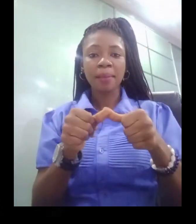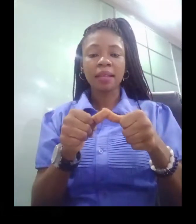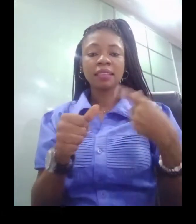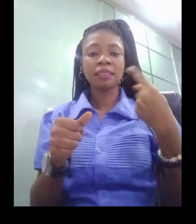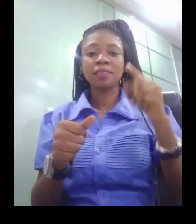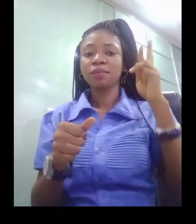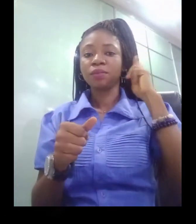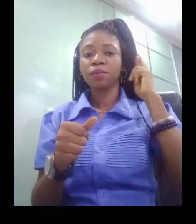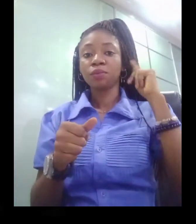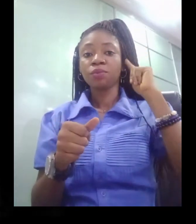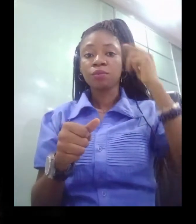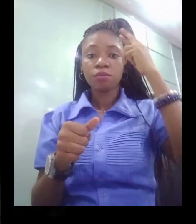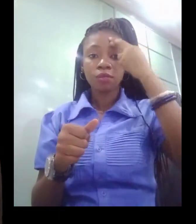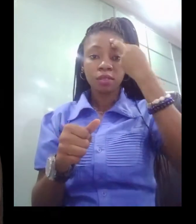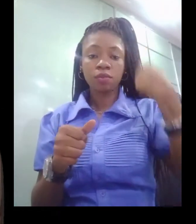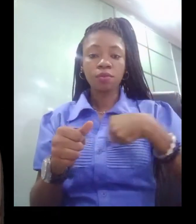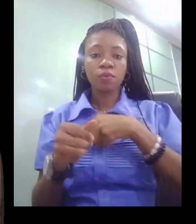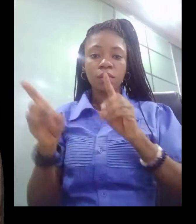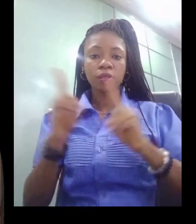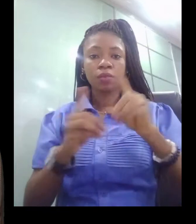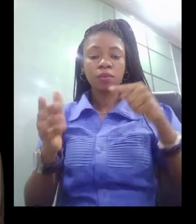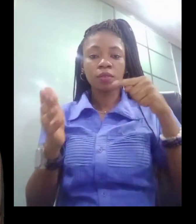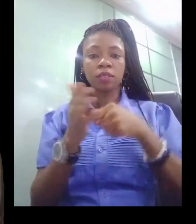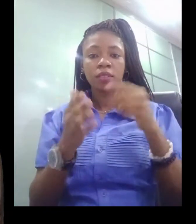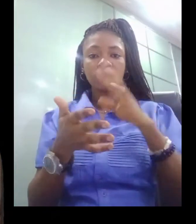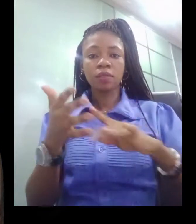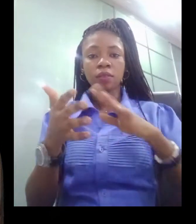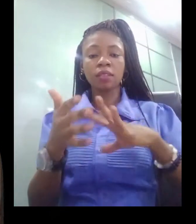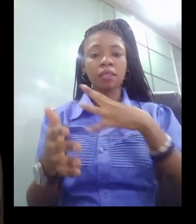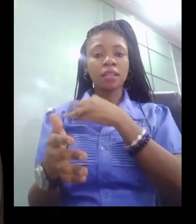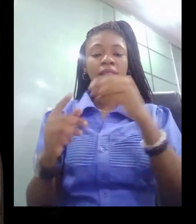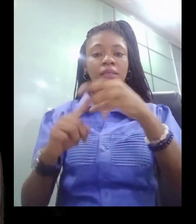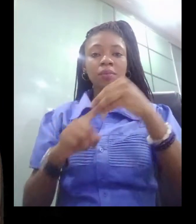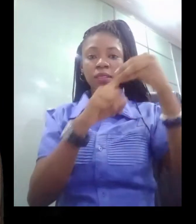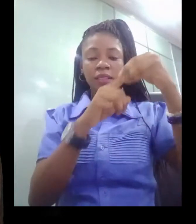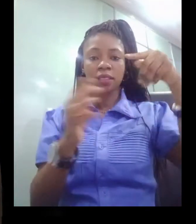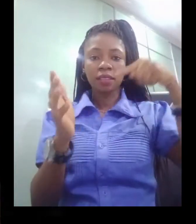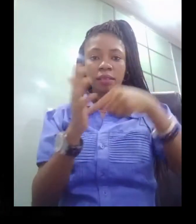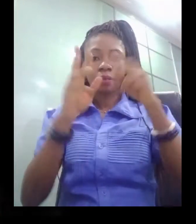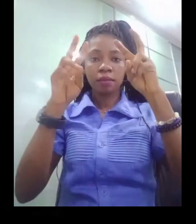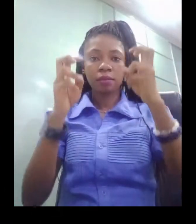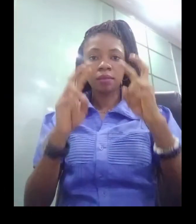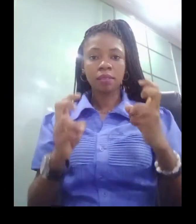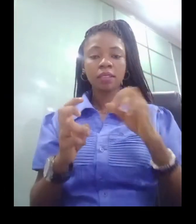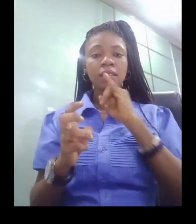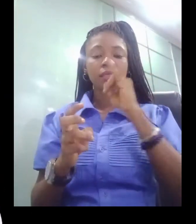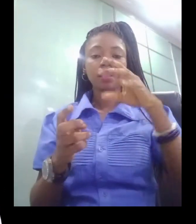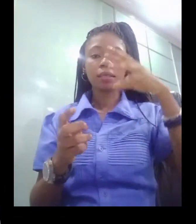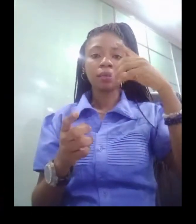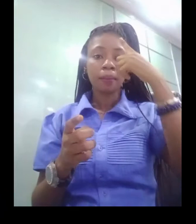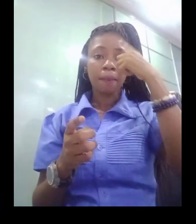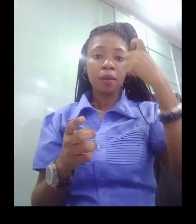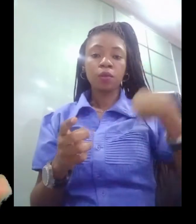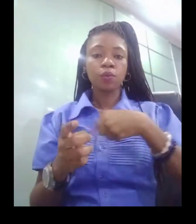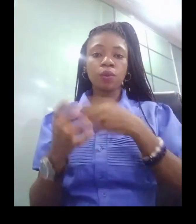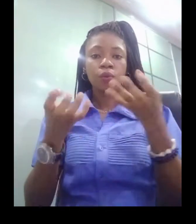reason we are doing this study and especially this series is because we want to